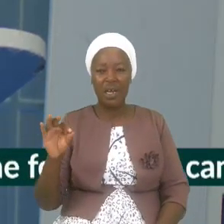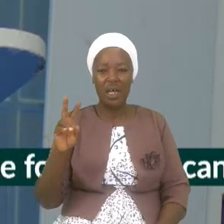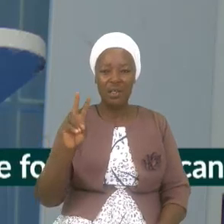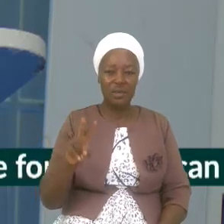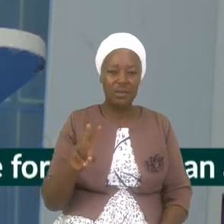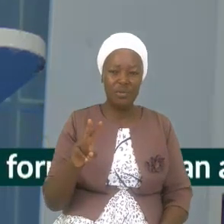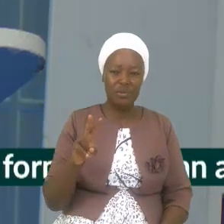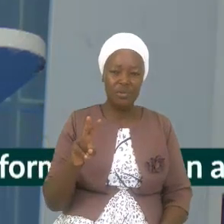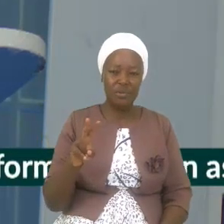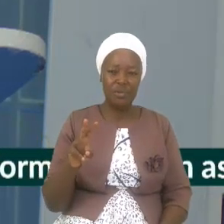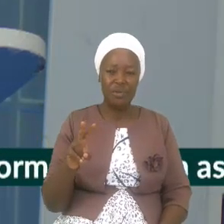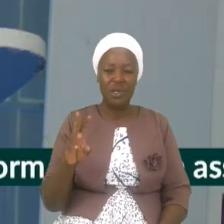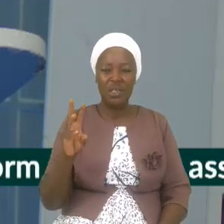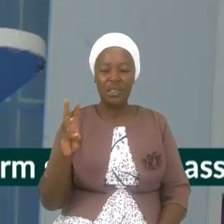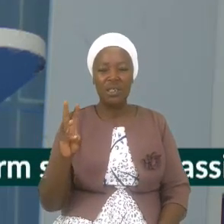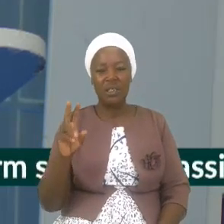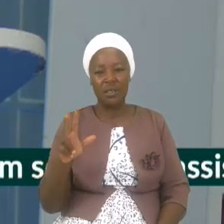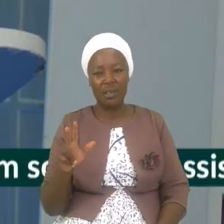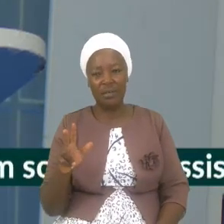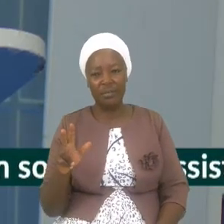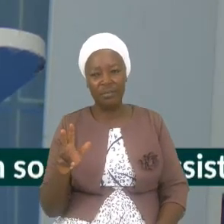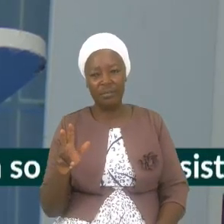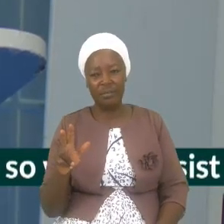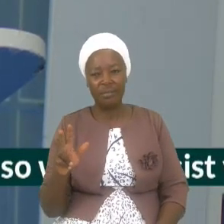+234 91 54 44 92 63. I take it again,